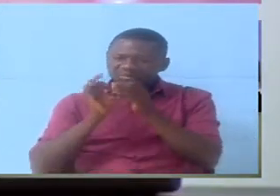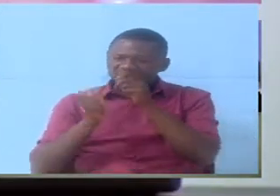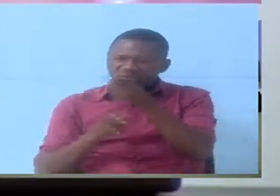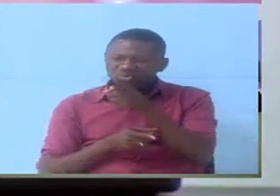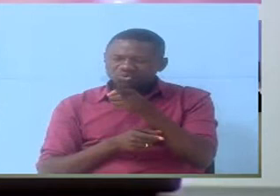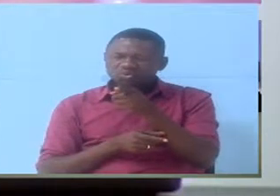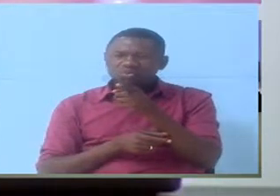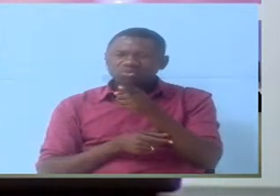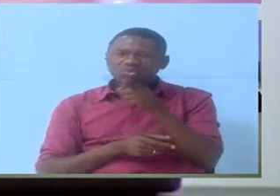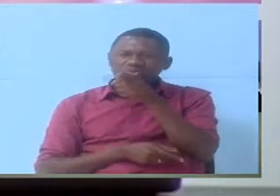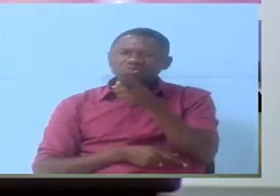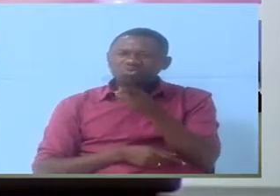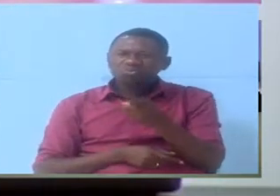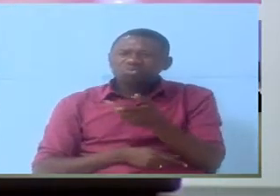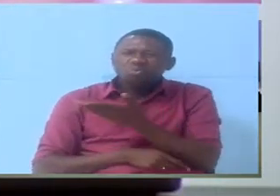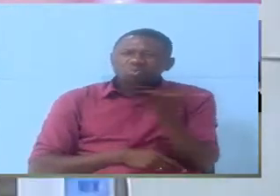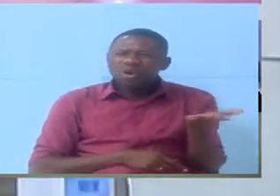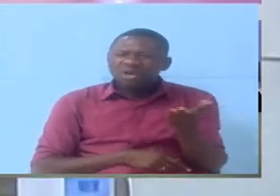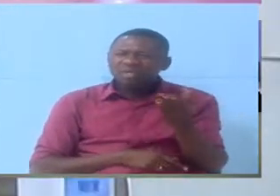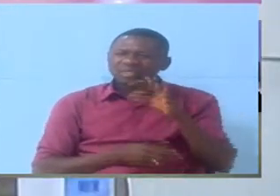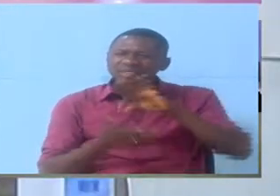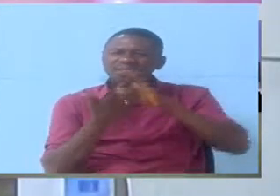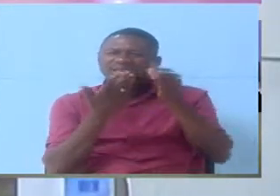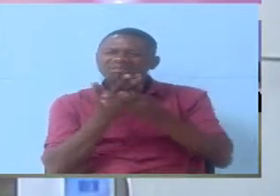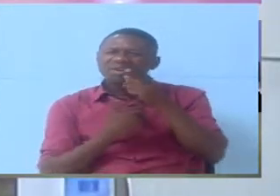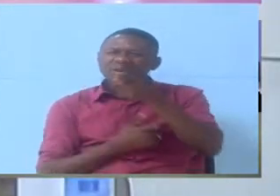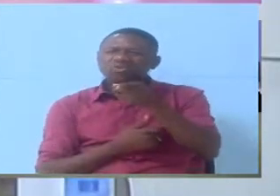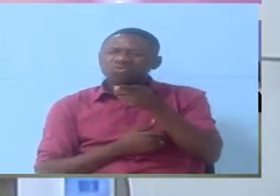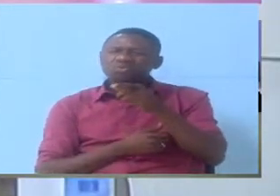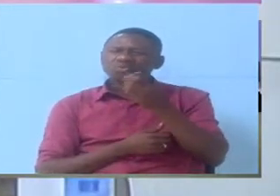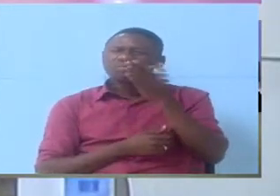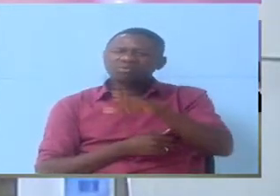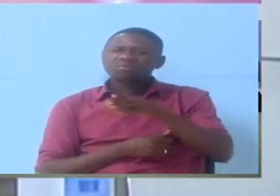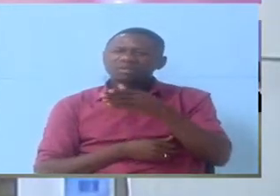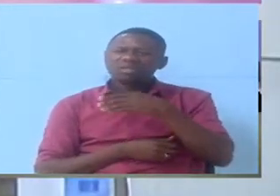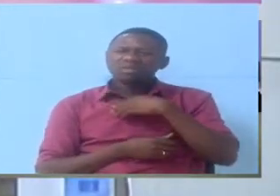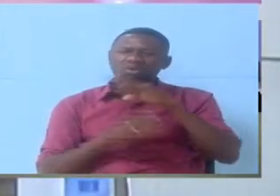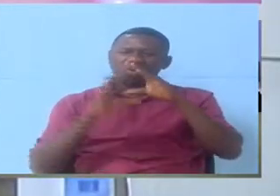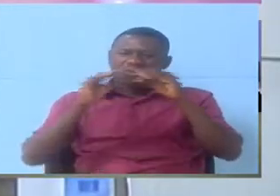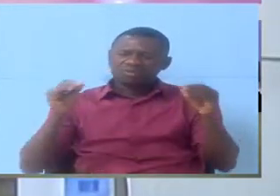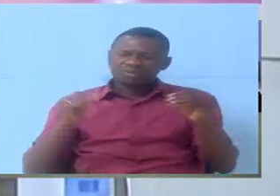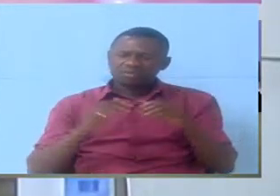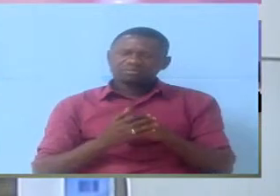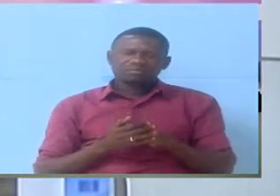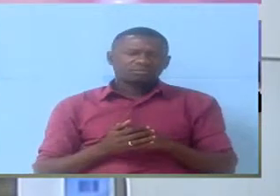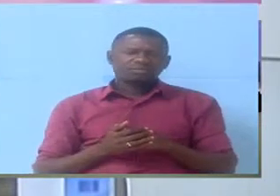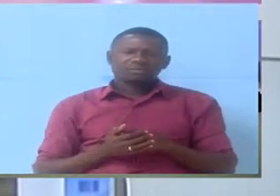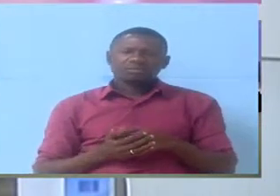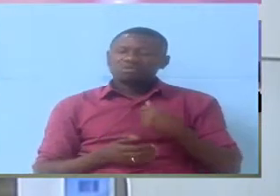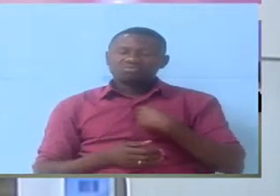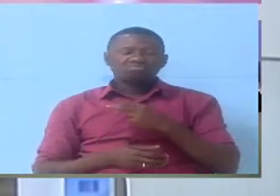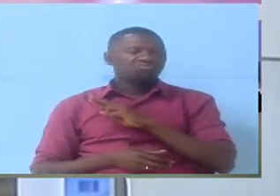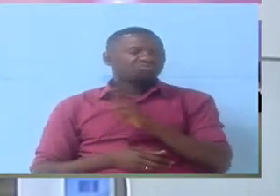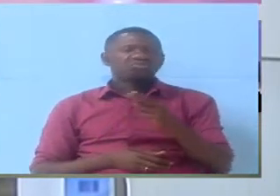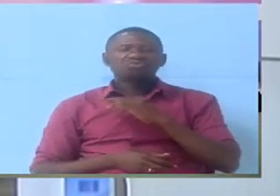Ya fene dai lo me asabu be saundi kamba. I did not ask. Manyin karke. I complied. Nsonta.